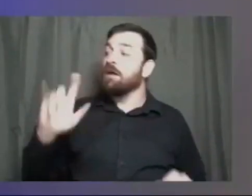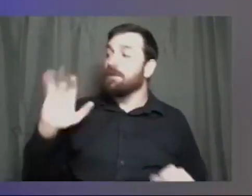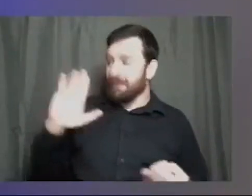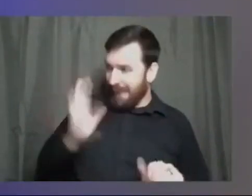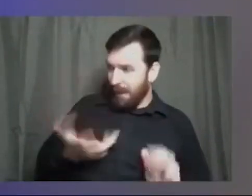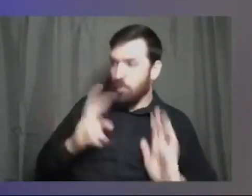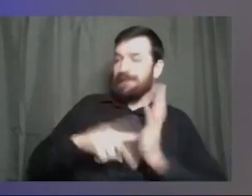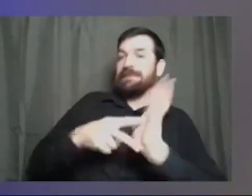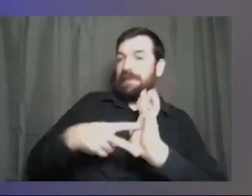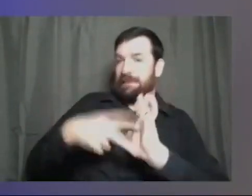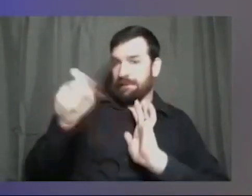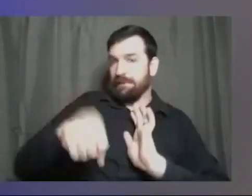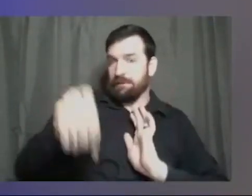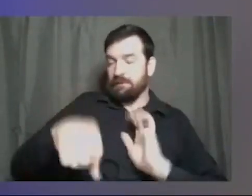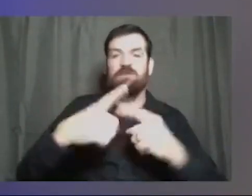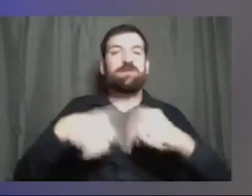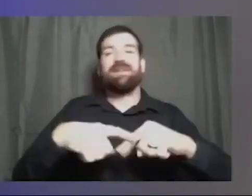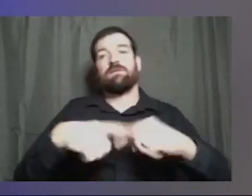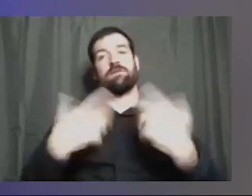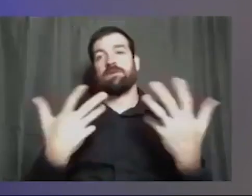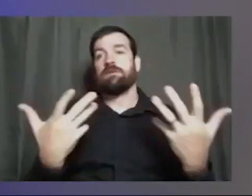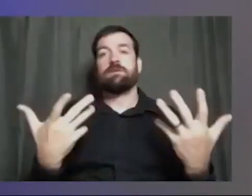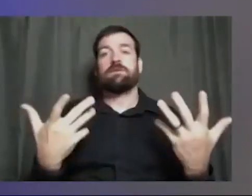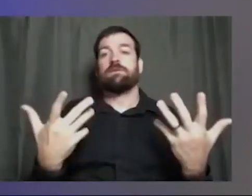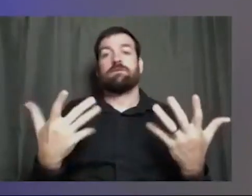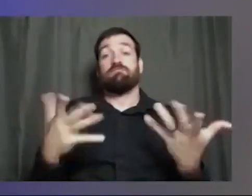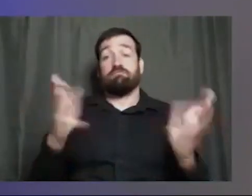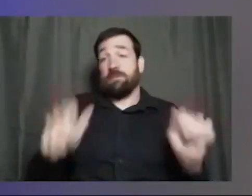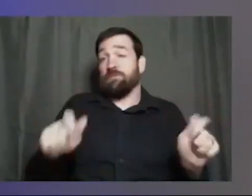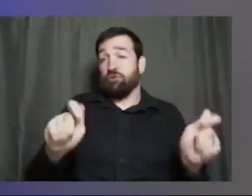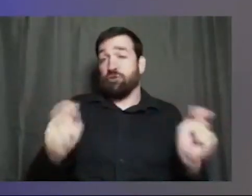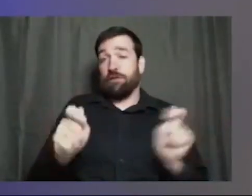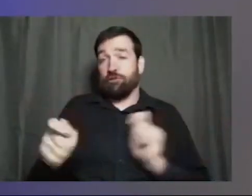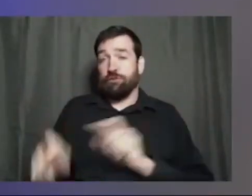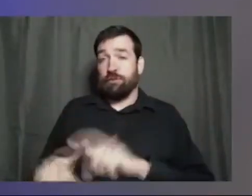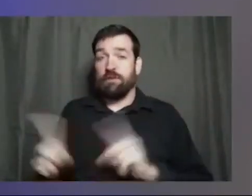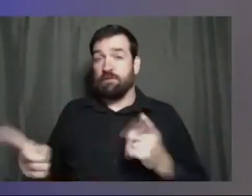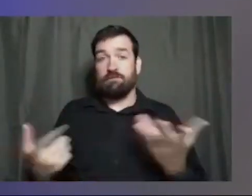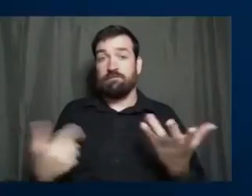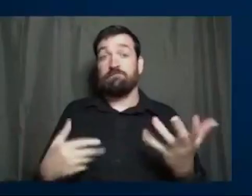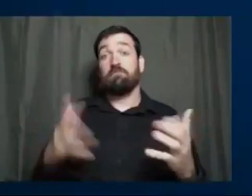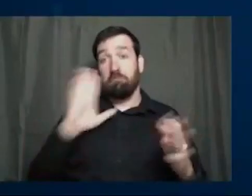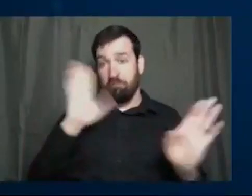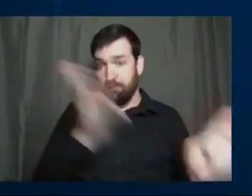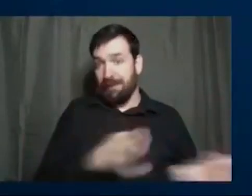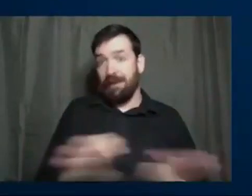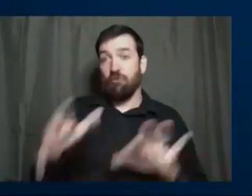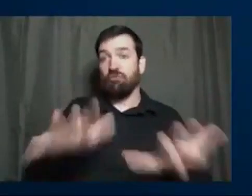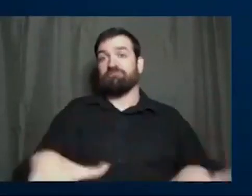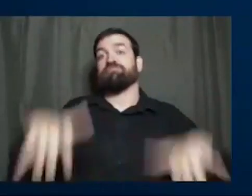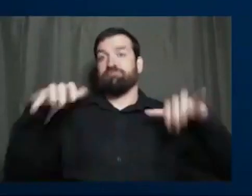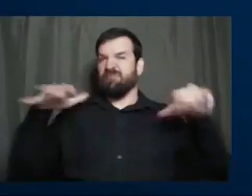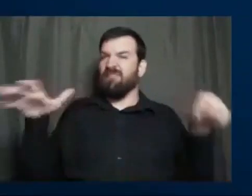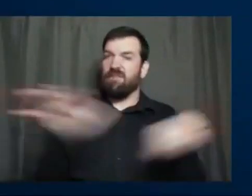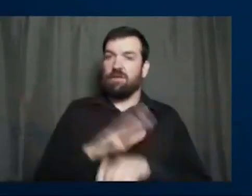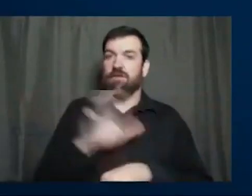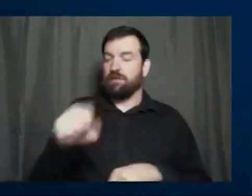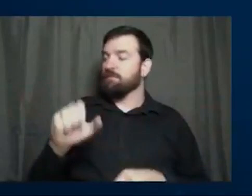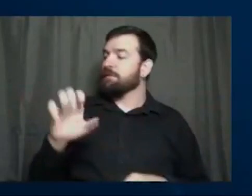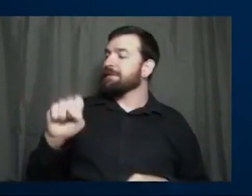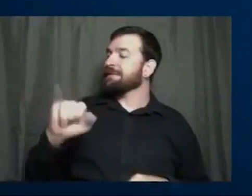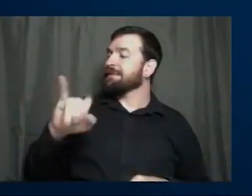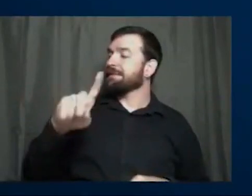in response to the environment, but as far as I'm aware, they plan on filling the stadium. And Cindy and Kitty want to know, if I come to